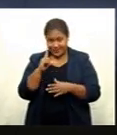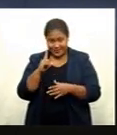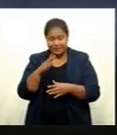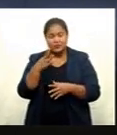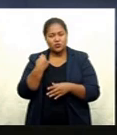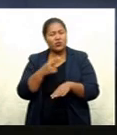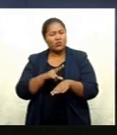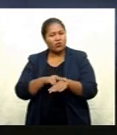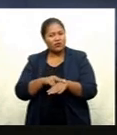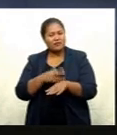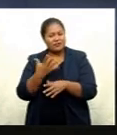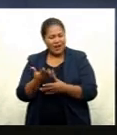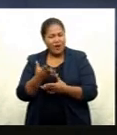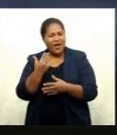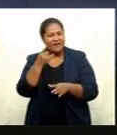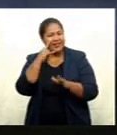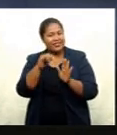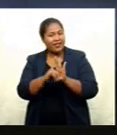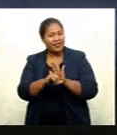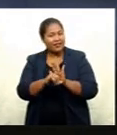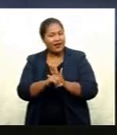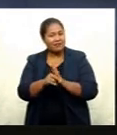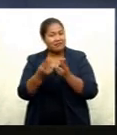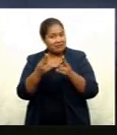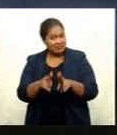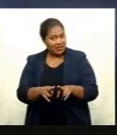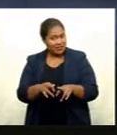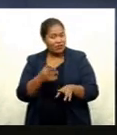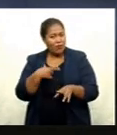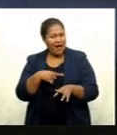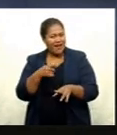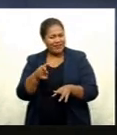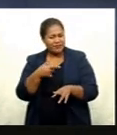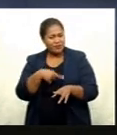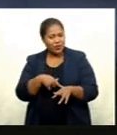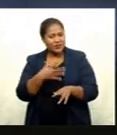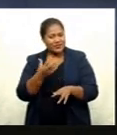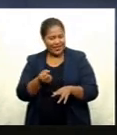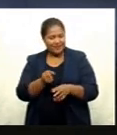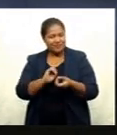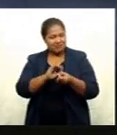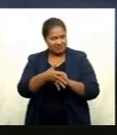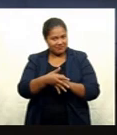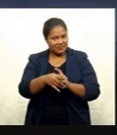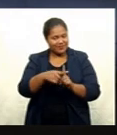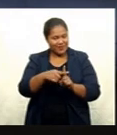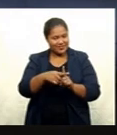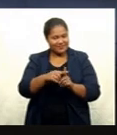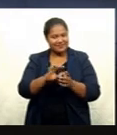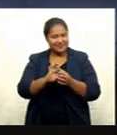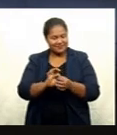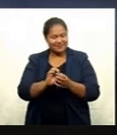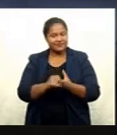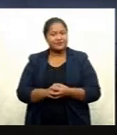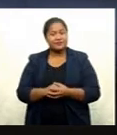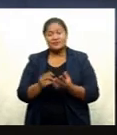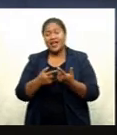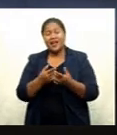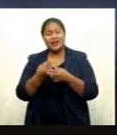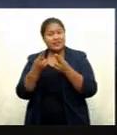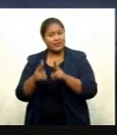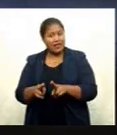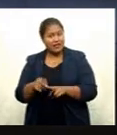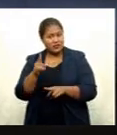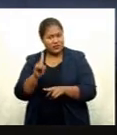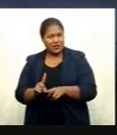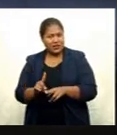doctors have now identified their cause of death as COVID-19 related. Another death recorded